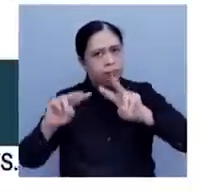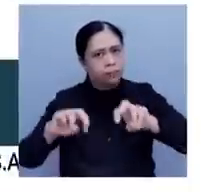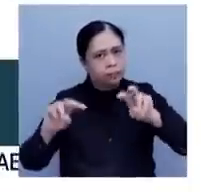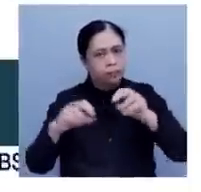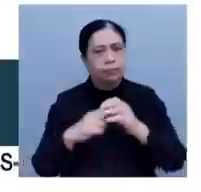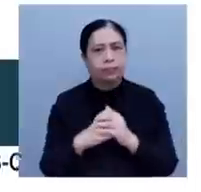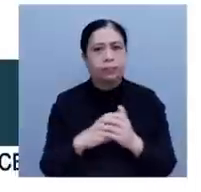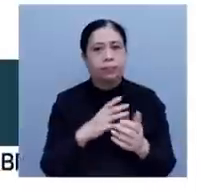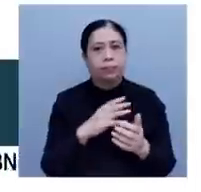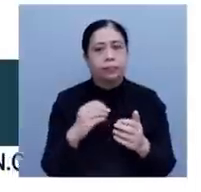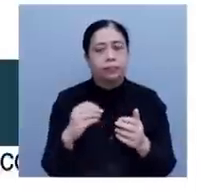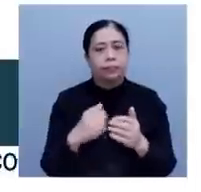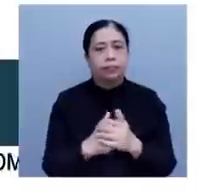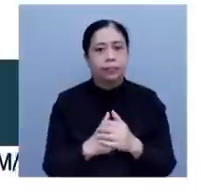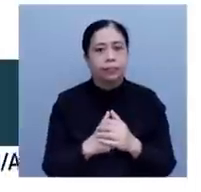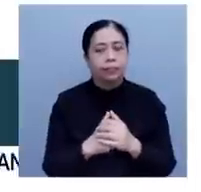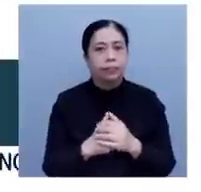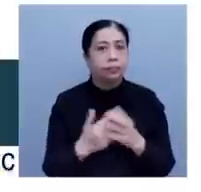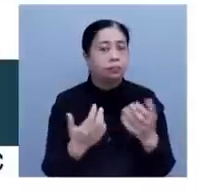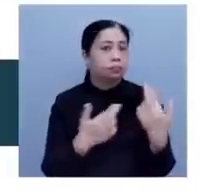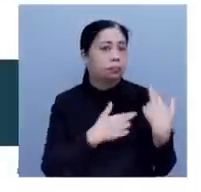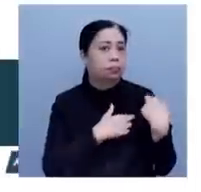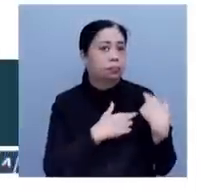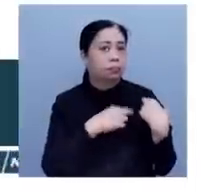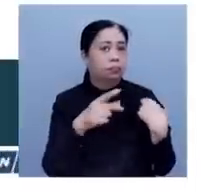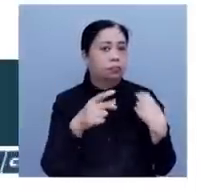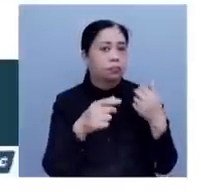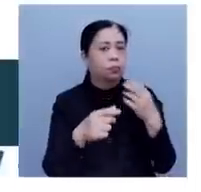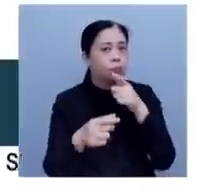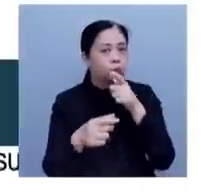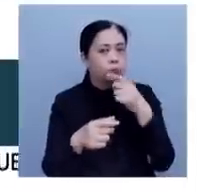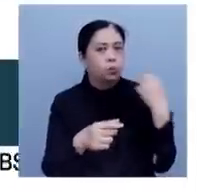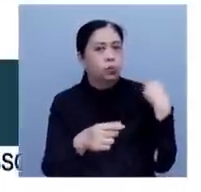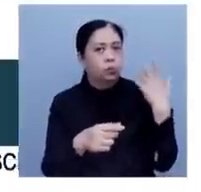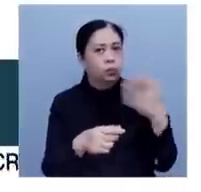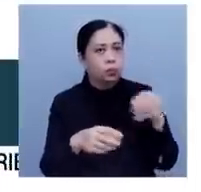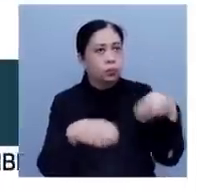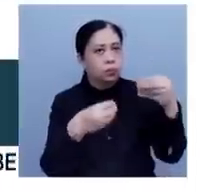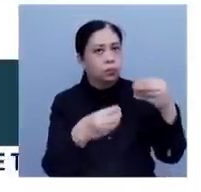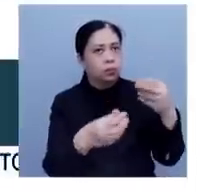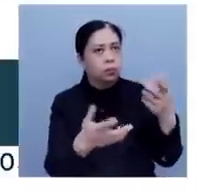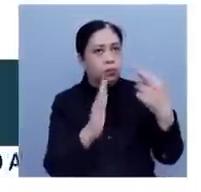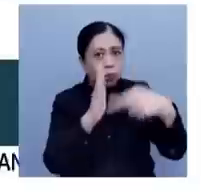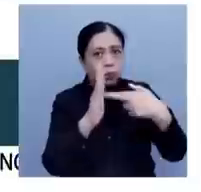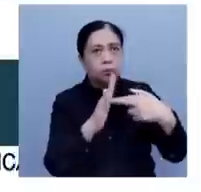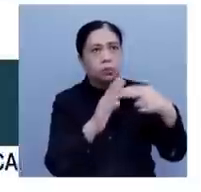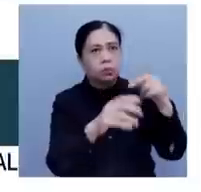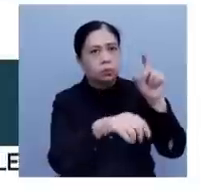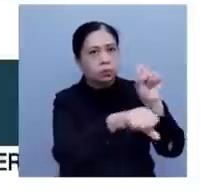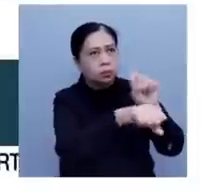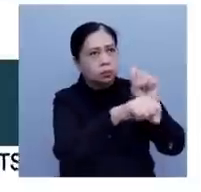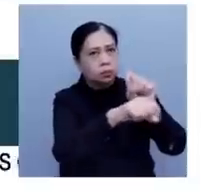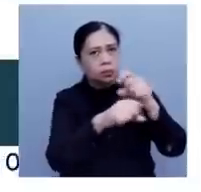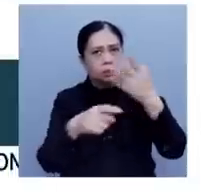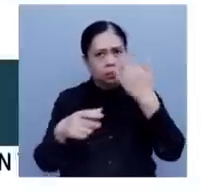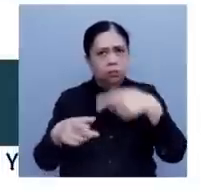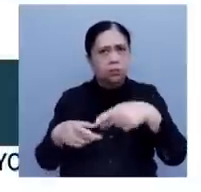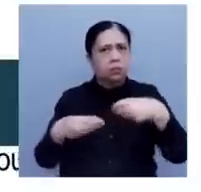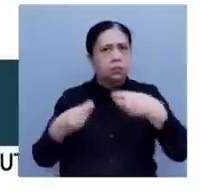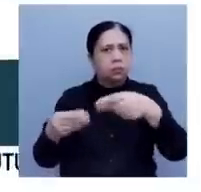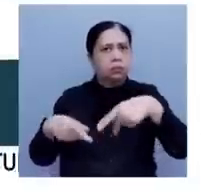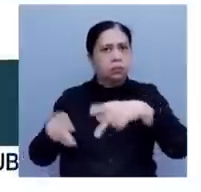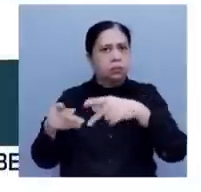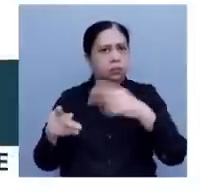the accountability of the officials who are given a role in the procedures of